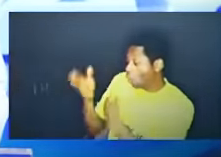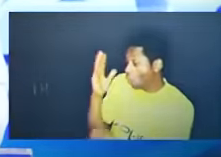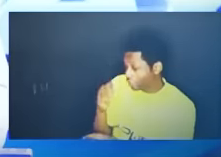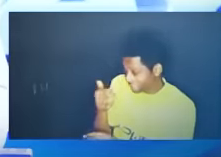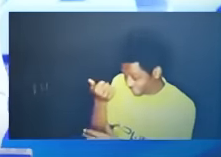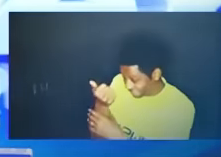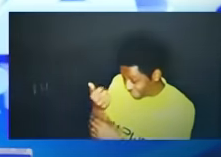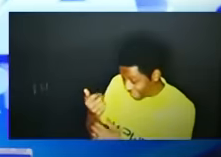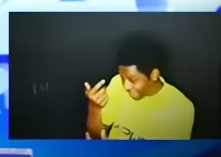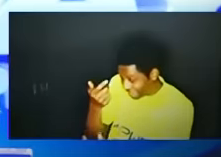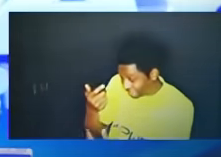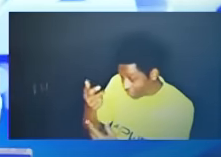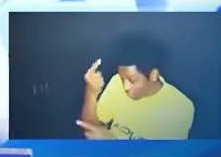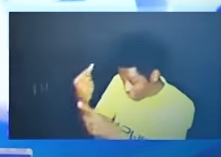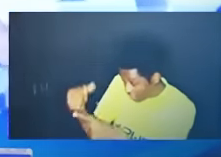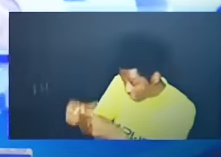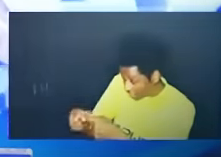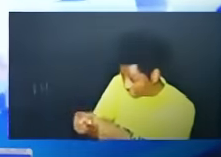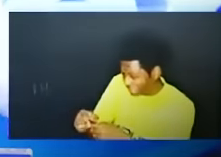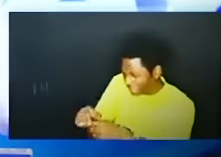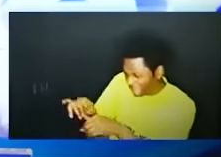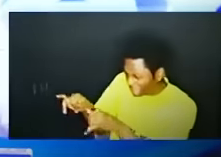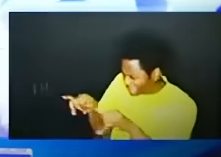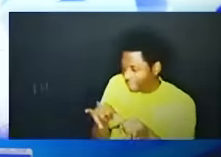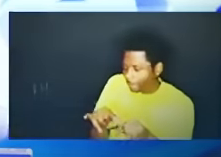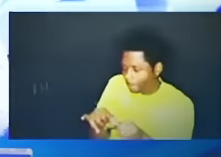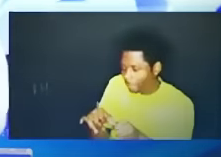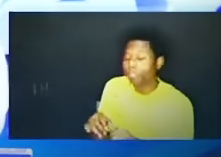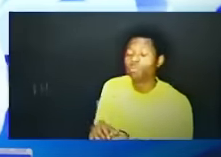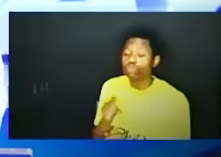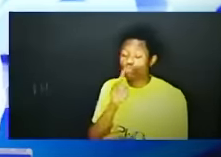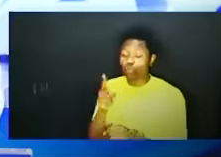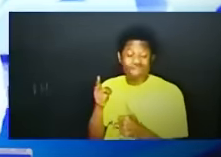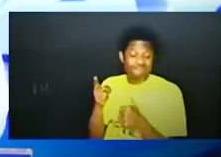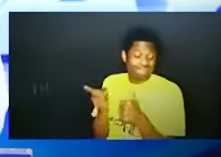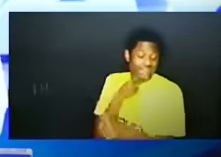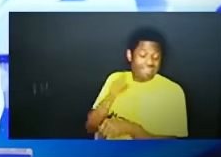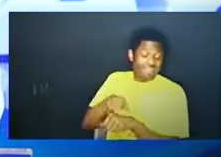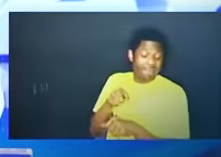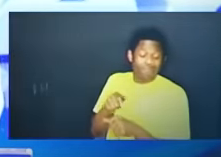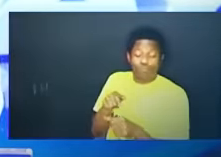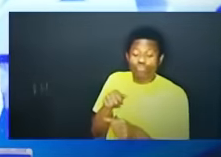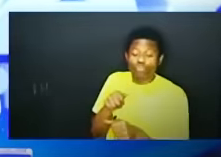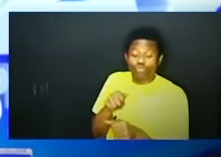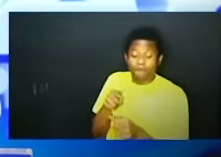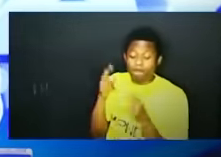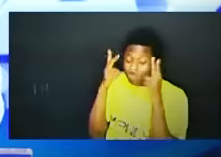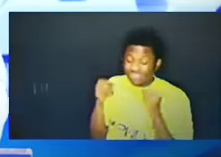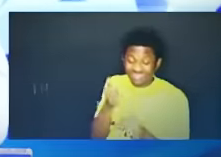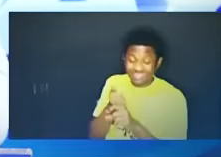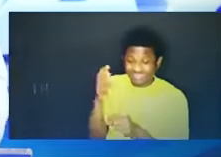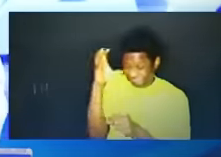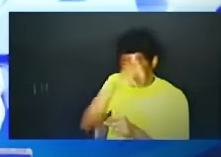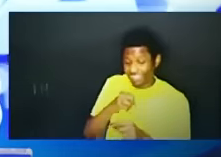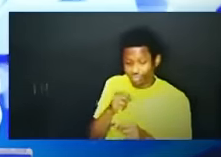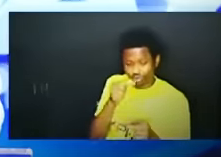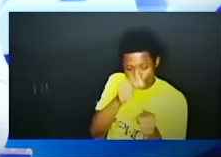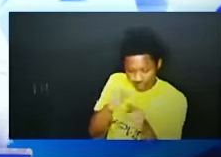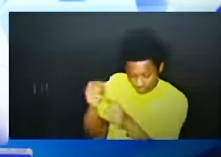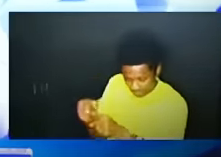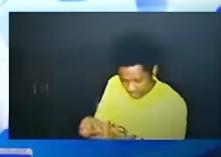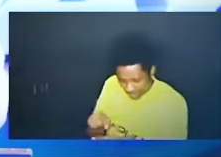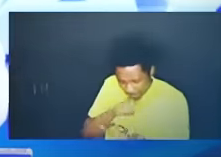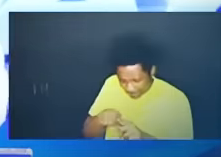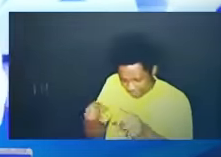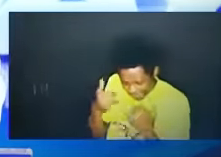one was not directly from God. But the second time, he's using God's words. The very words God said to him